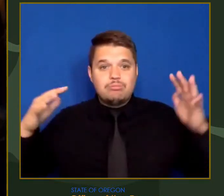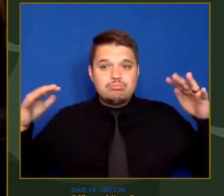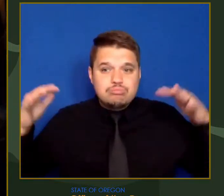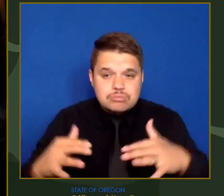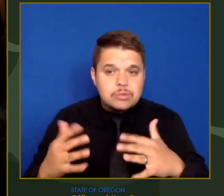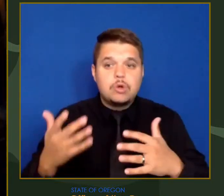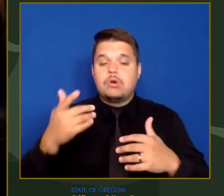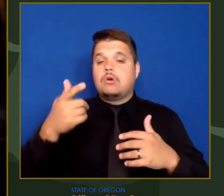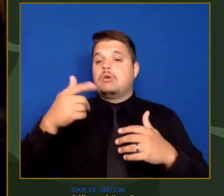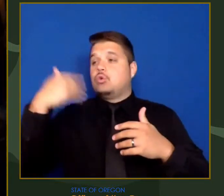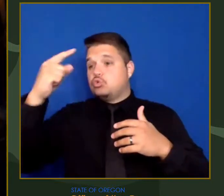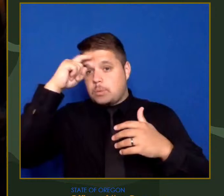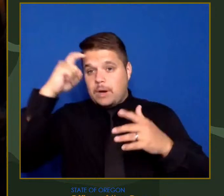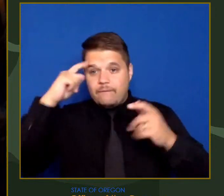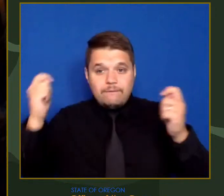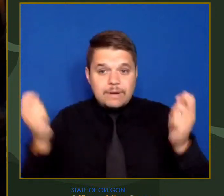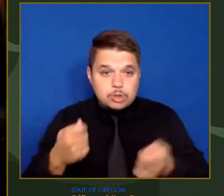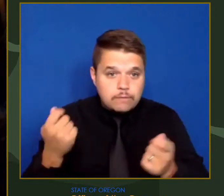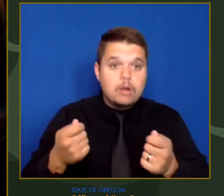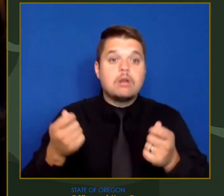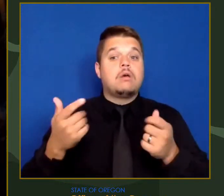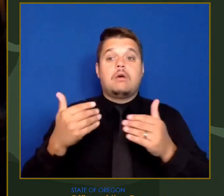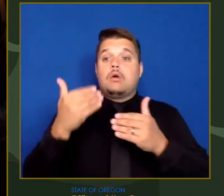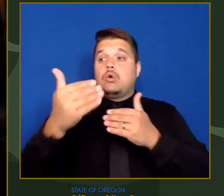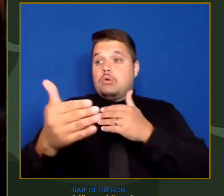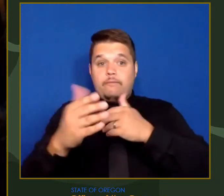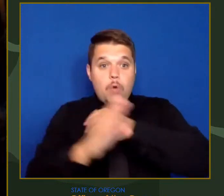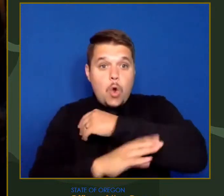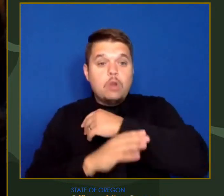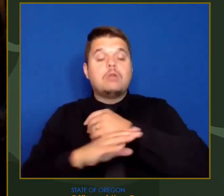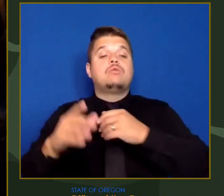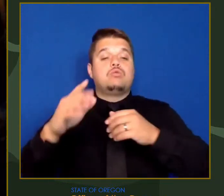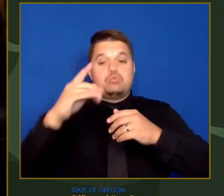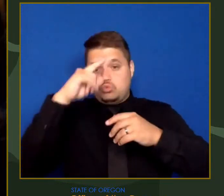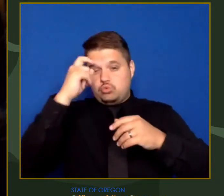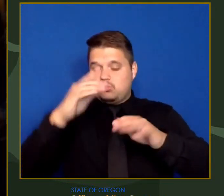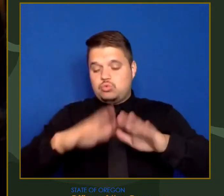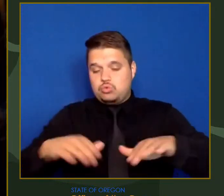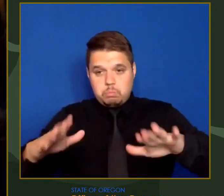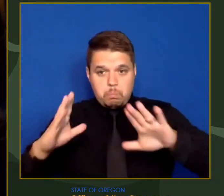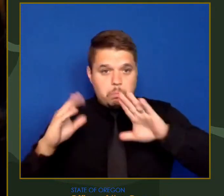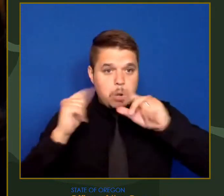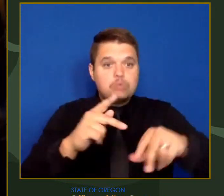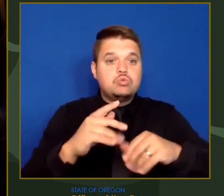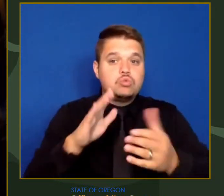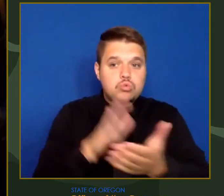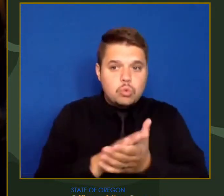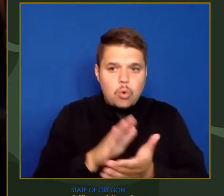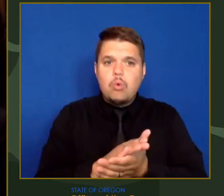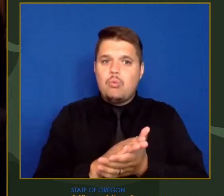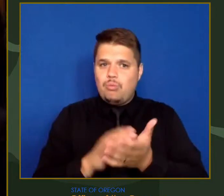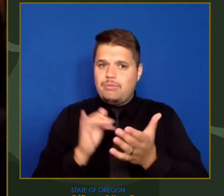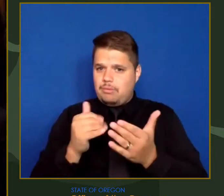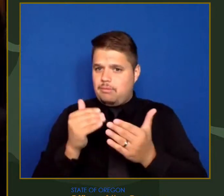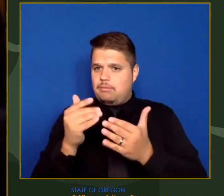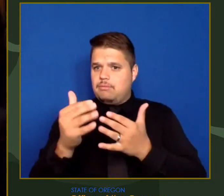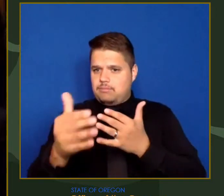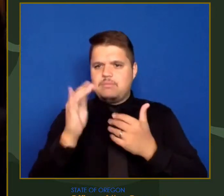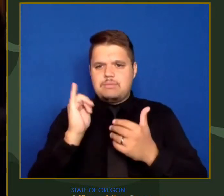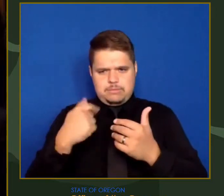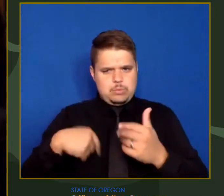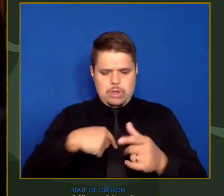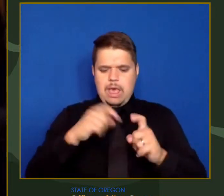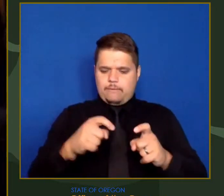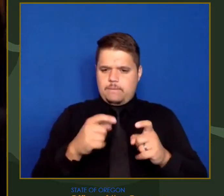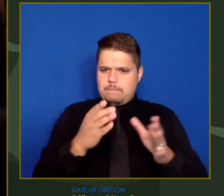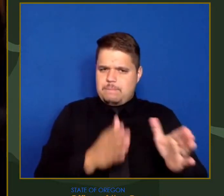into school, and getting back into a more normal routine that we had before this virus came into Oregon.